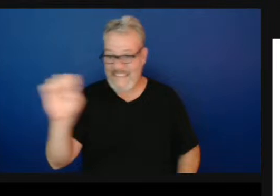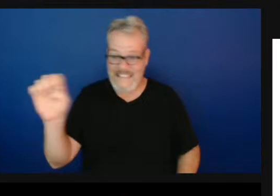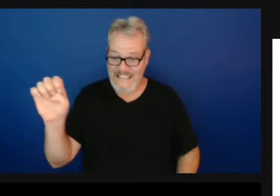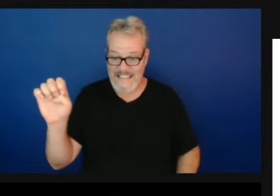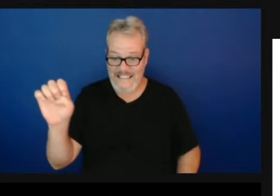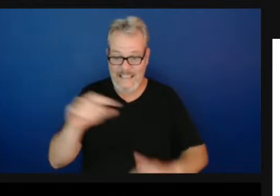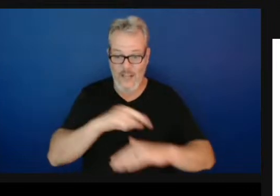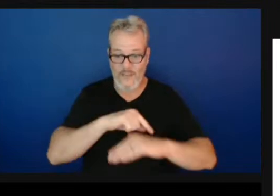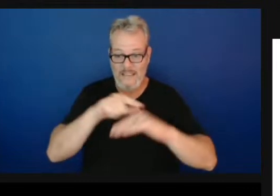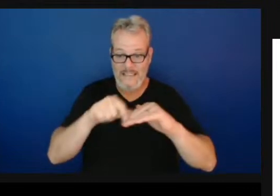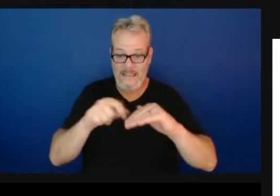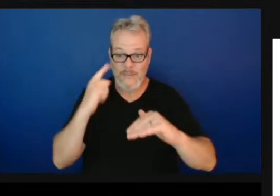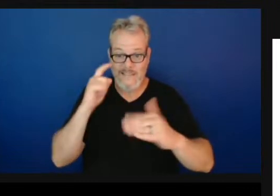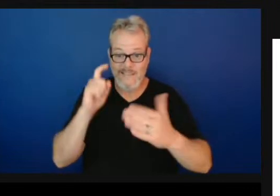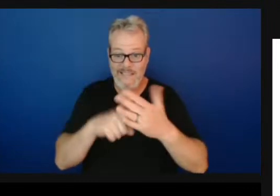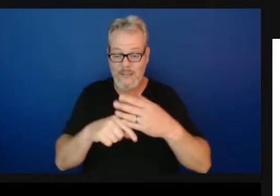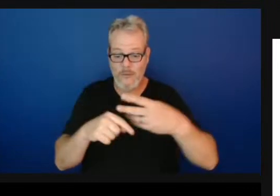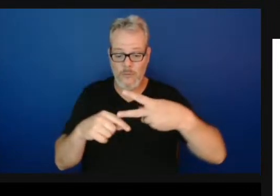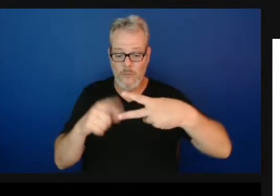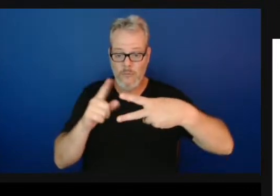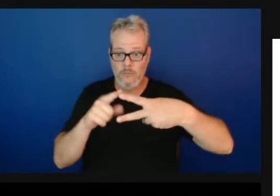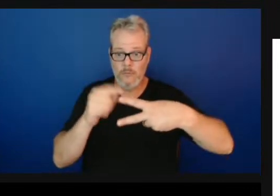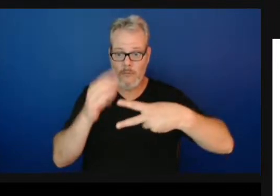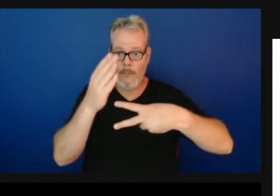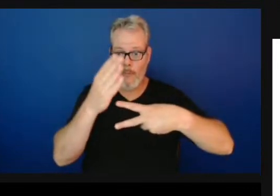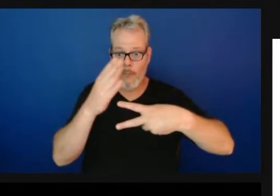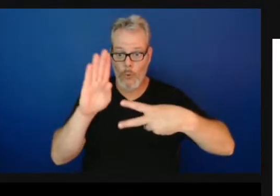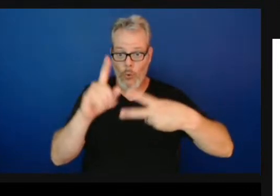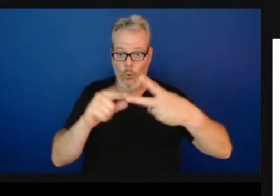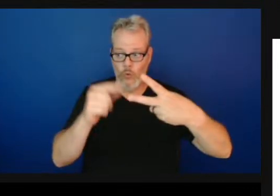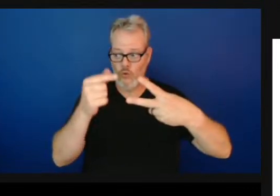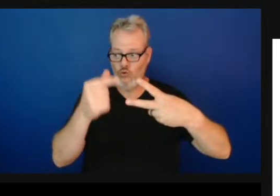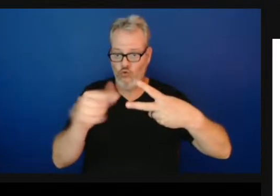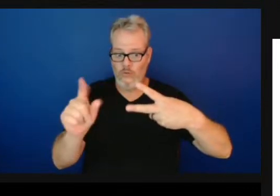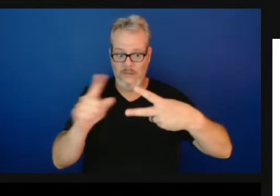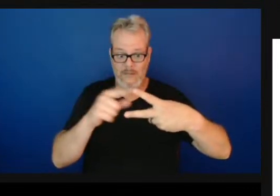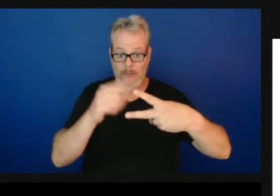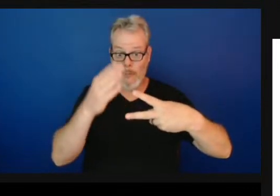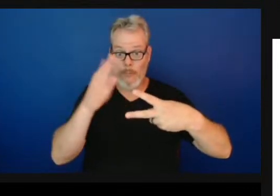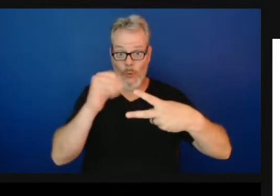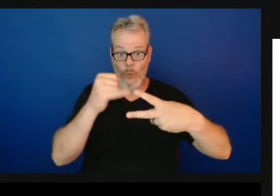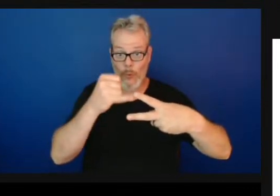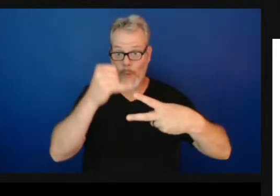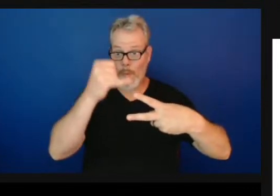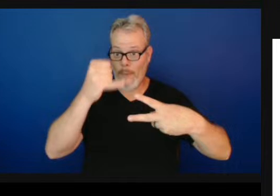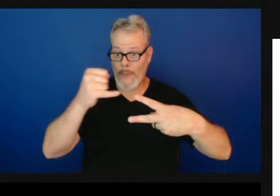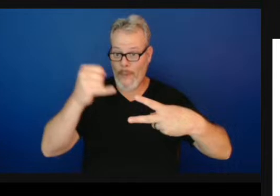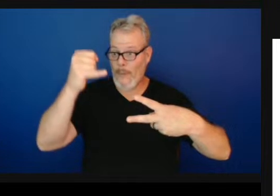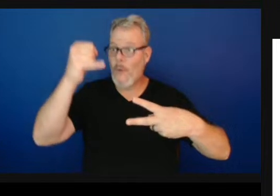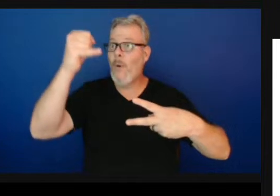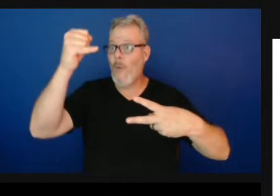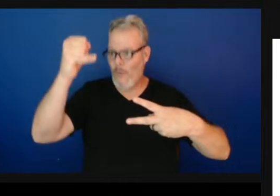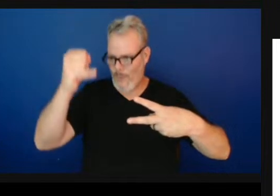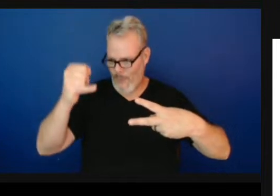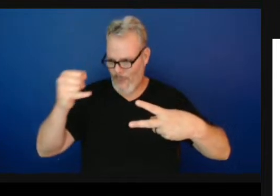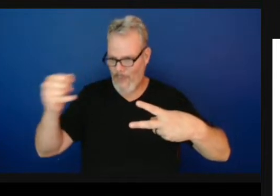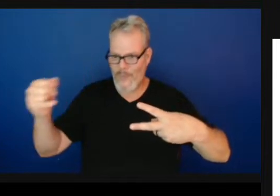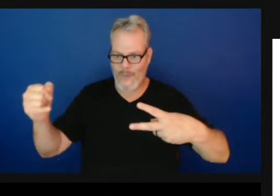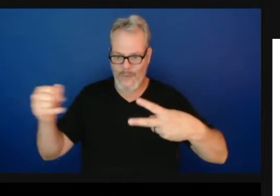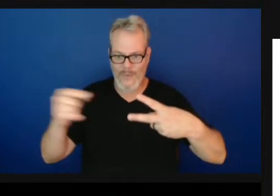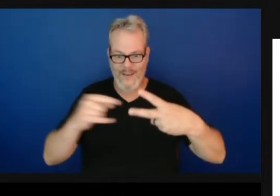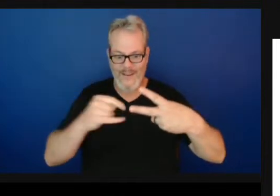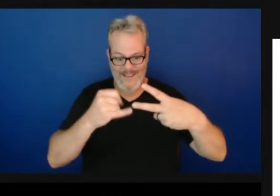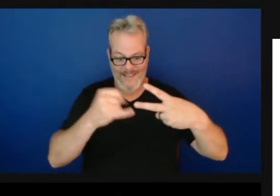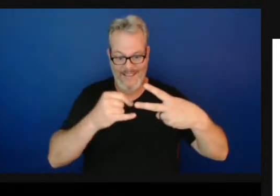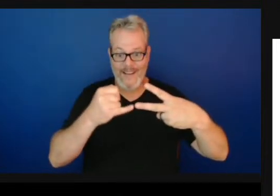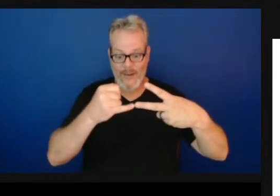blue, and a green line pointing more towards that connection to the Upper East Rift Zone, showing the deflation as a